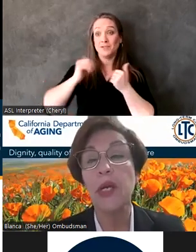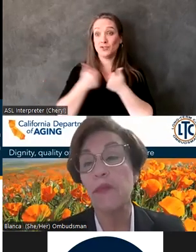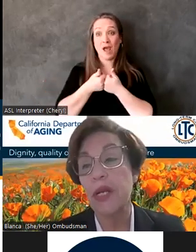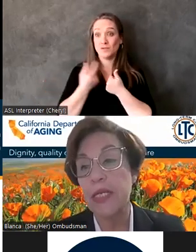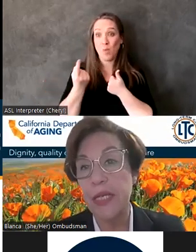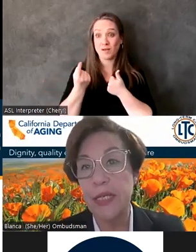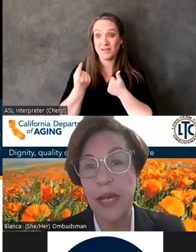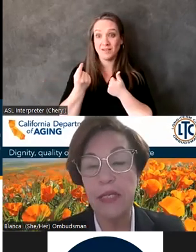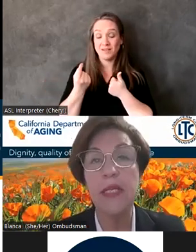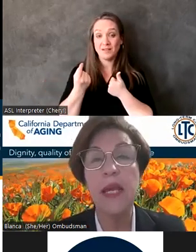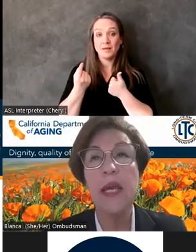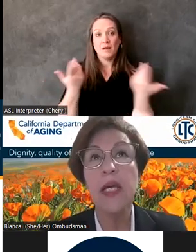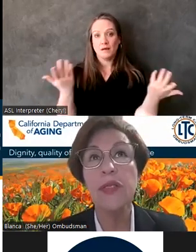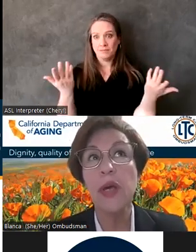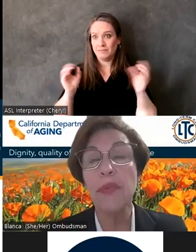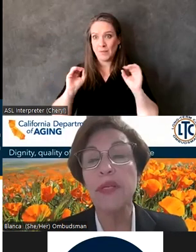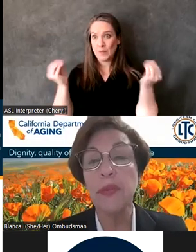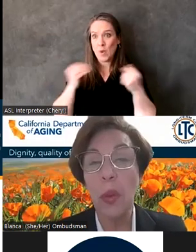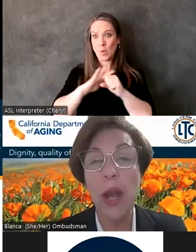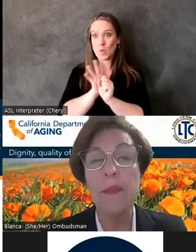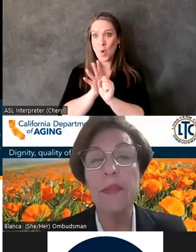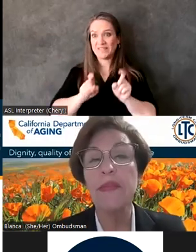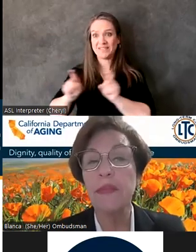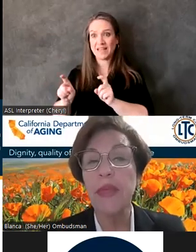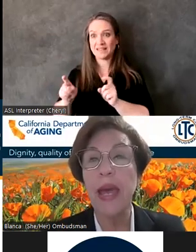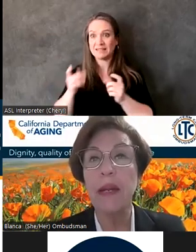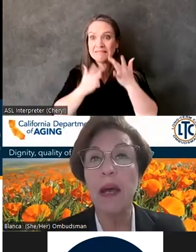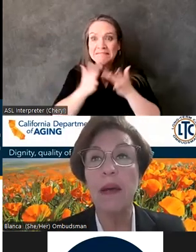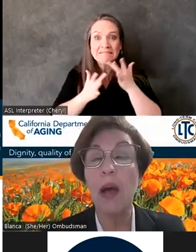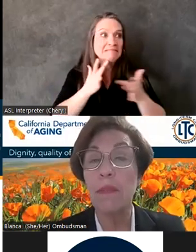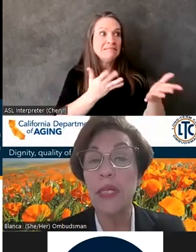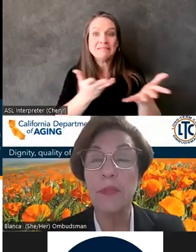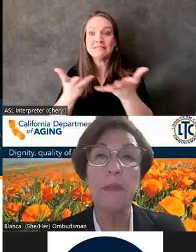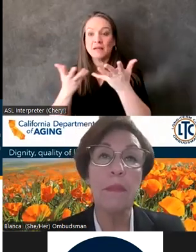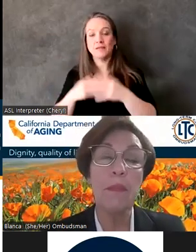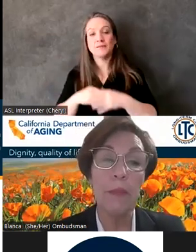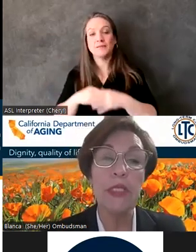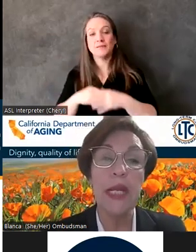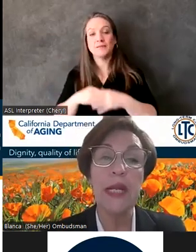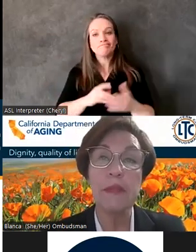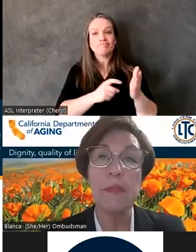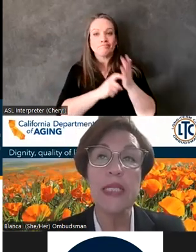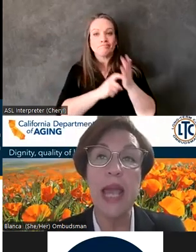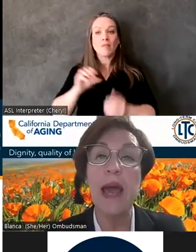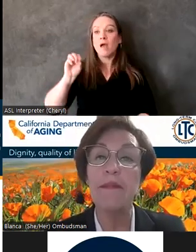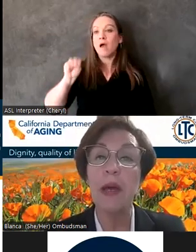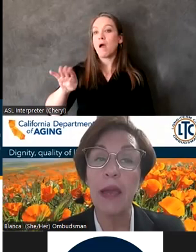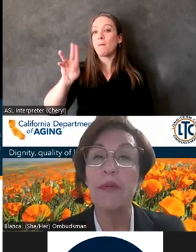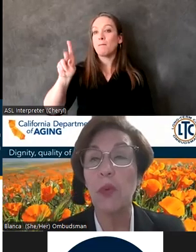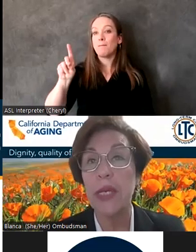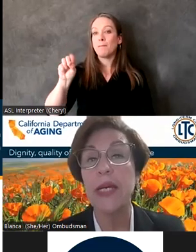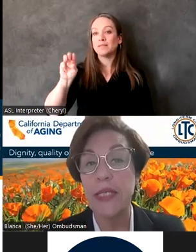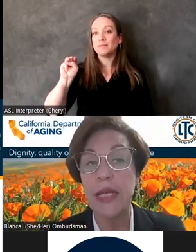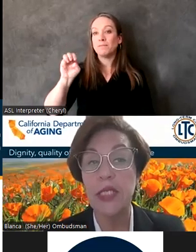the COVID-19 tests. So there's a requirement that ombudsman representatives must have